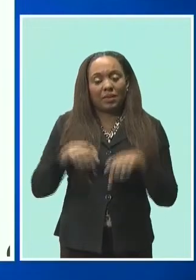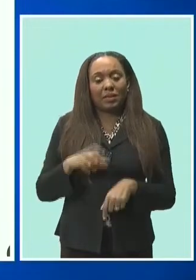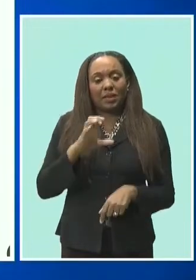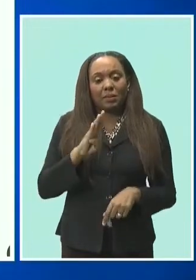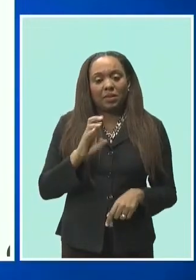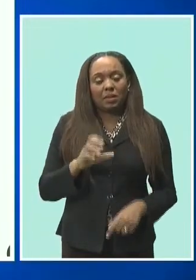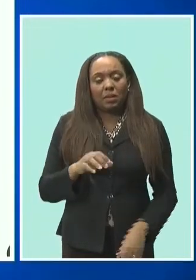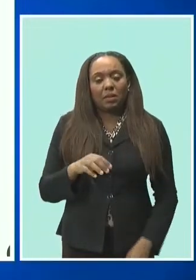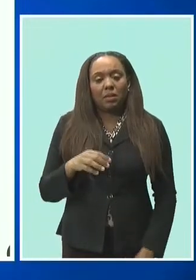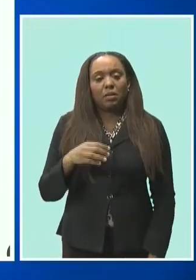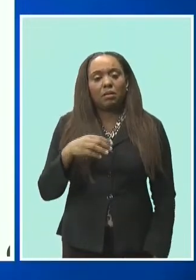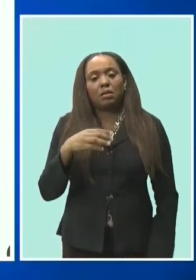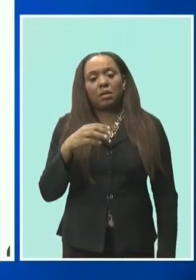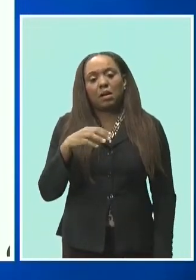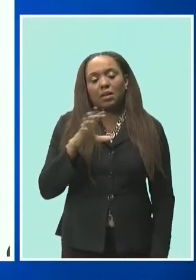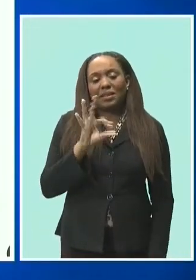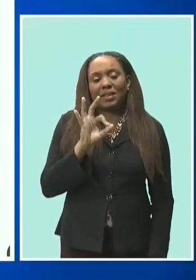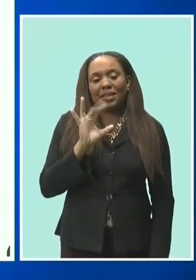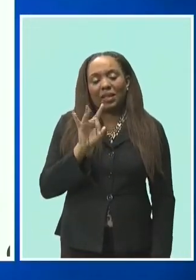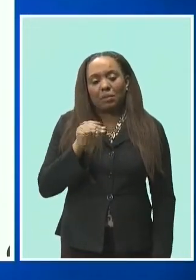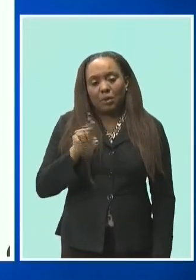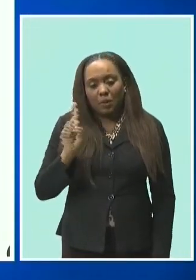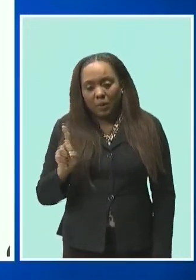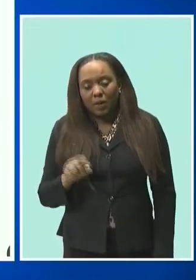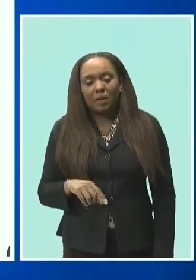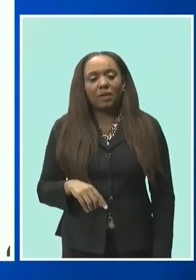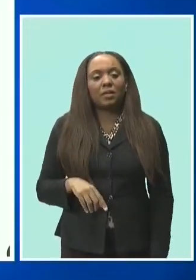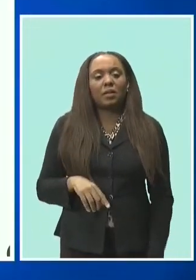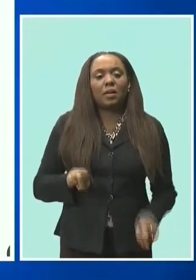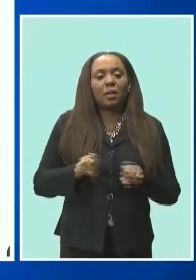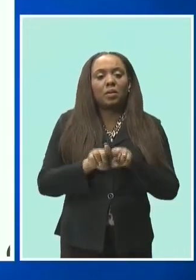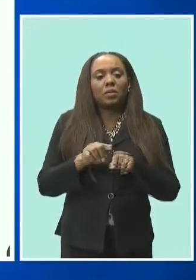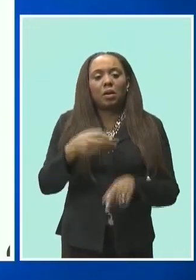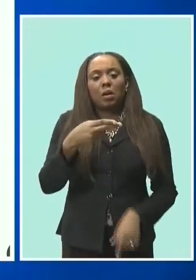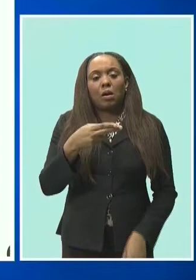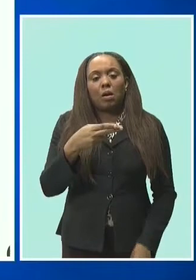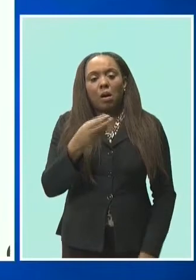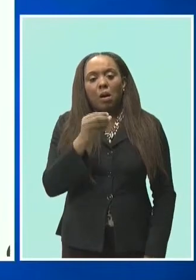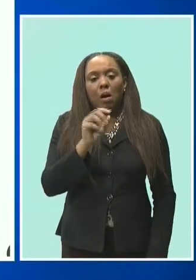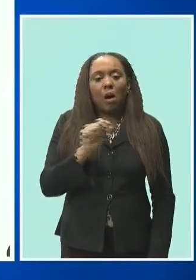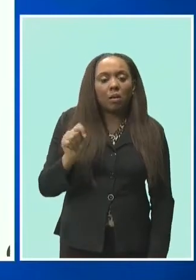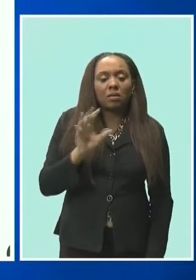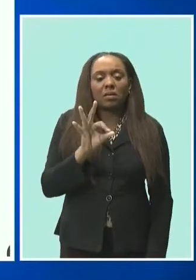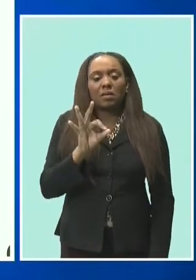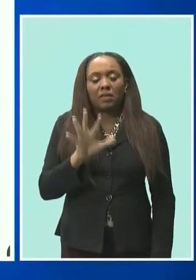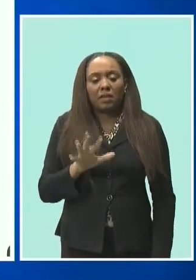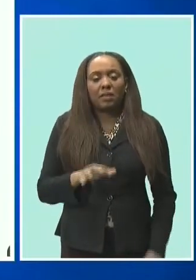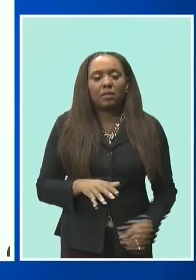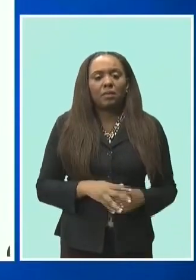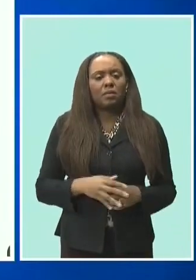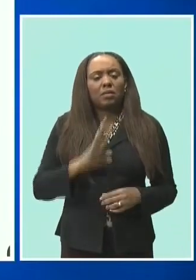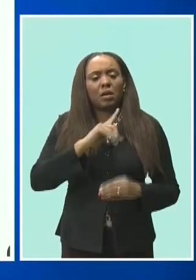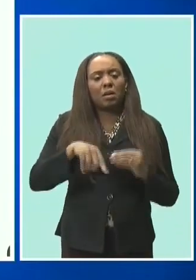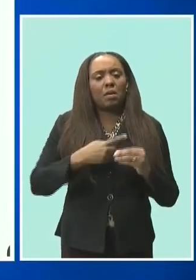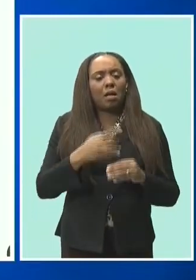Hot 95.3 FM, to raise awareness on alcohol use and abuse, especially during the crop over